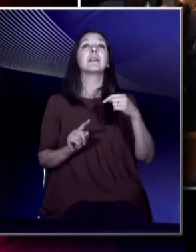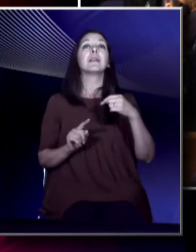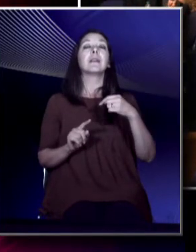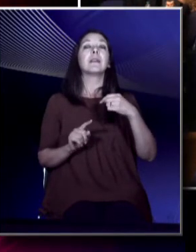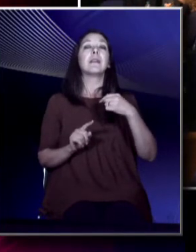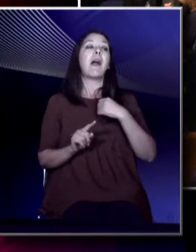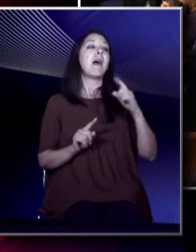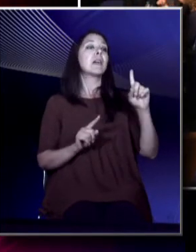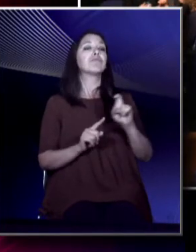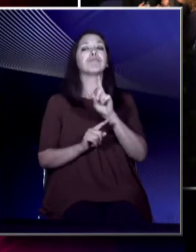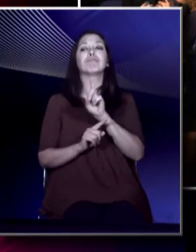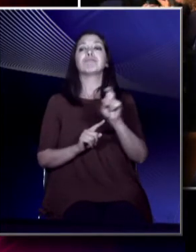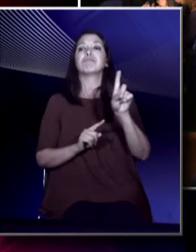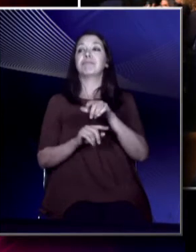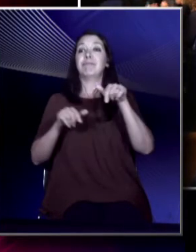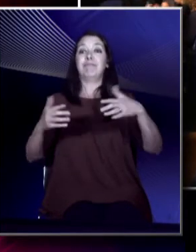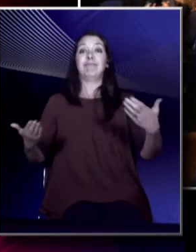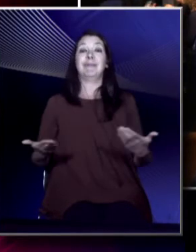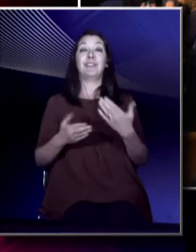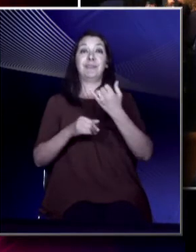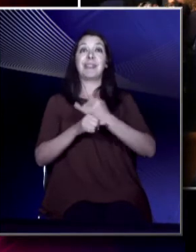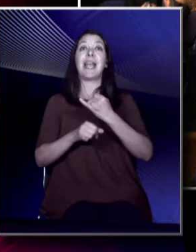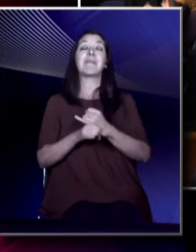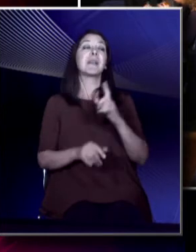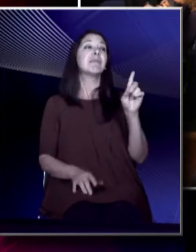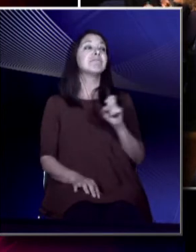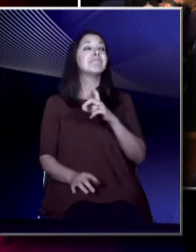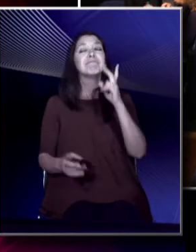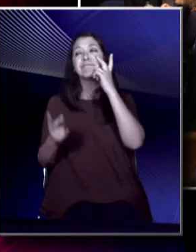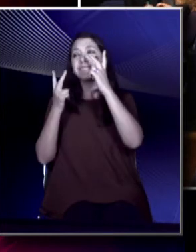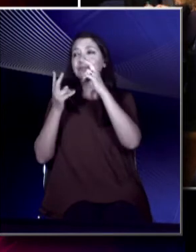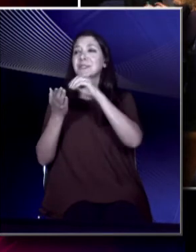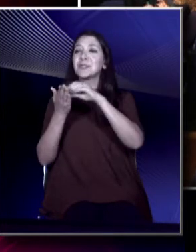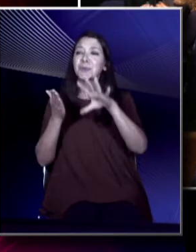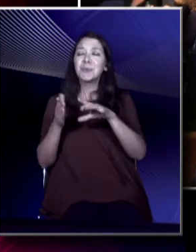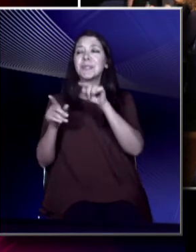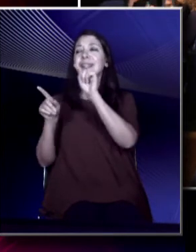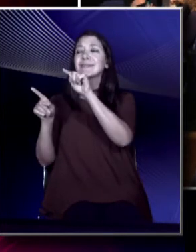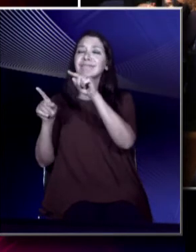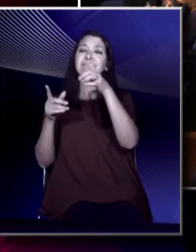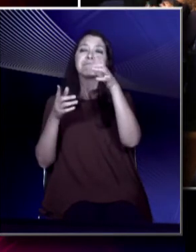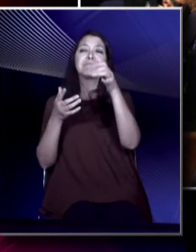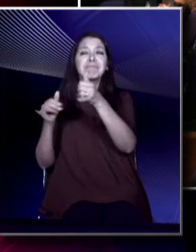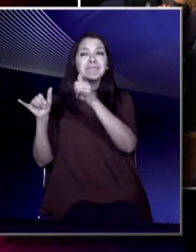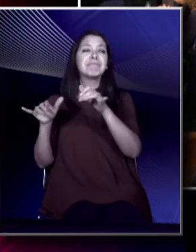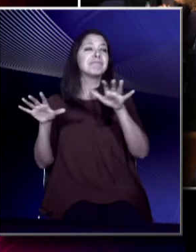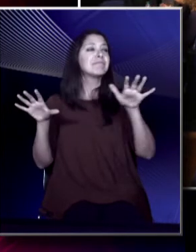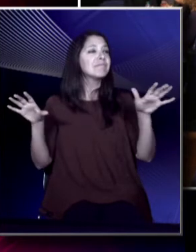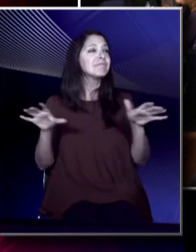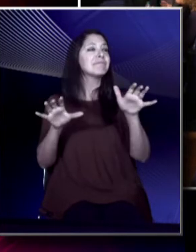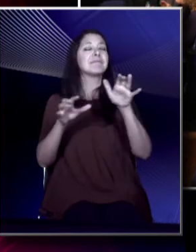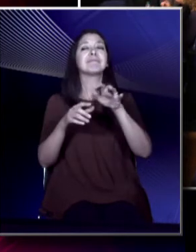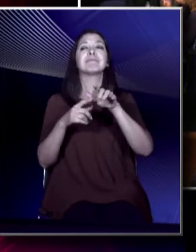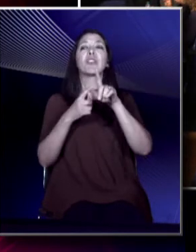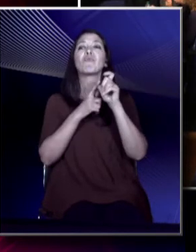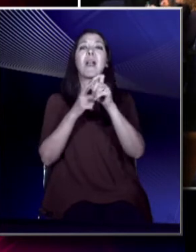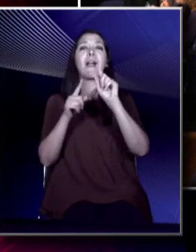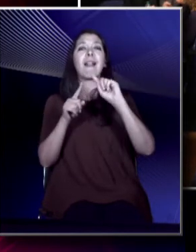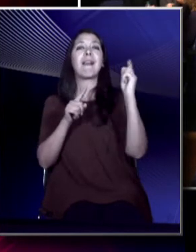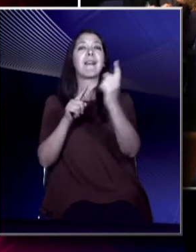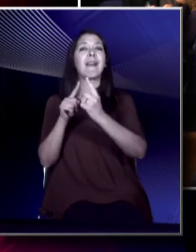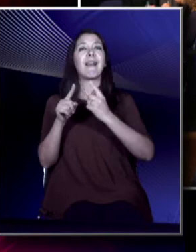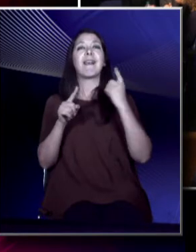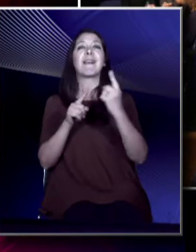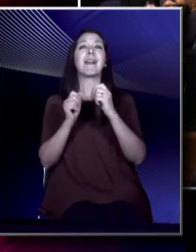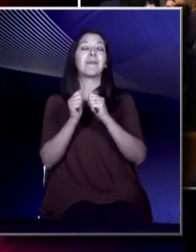through campus, I had a chance to see some students in action. I saw students on the track and field practicing with their